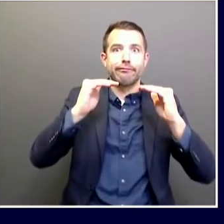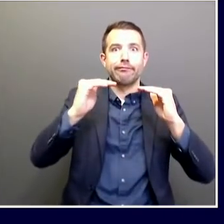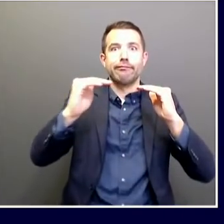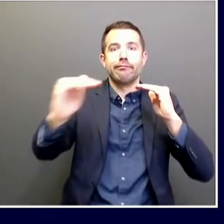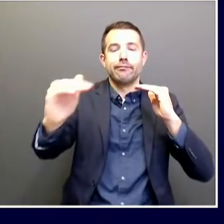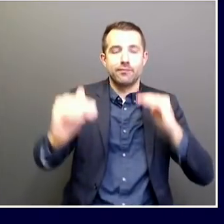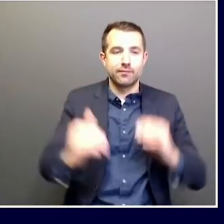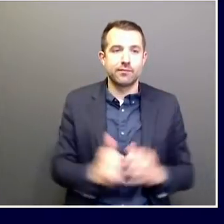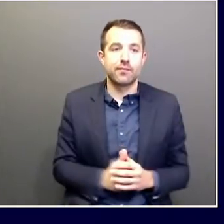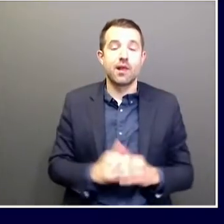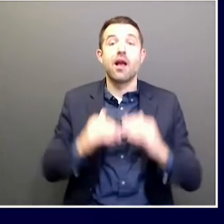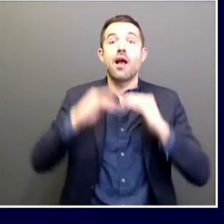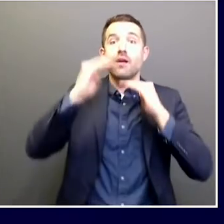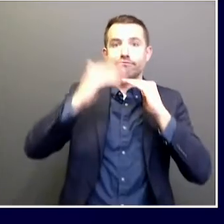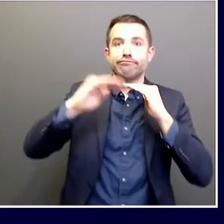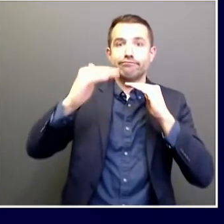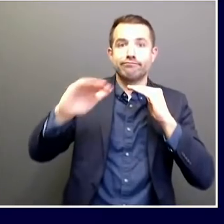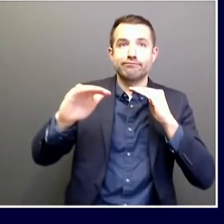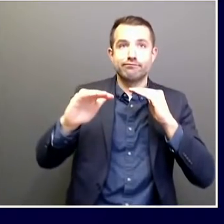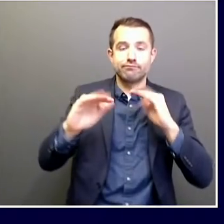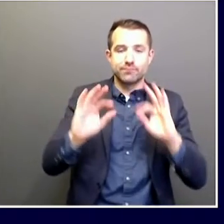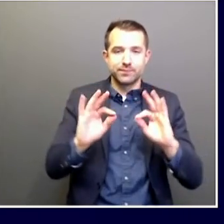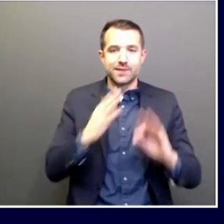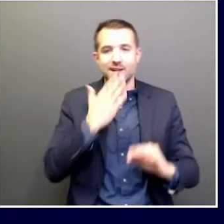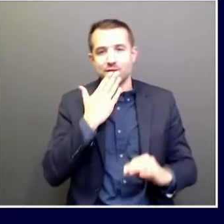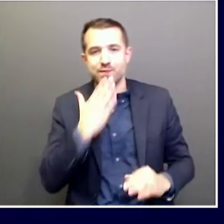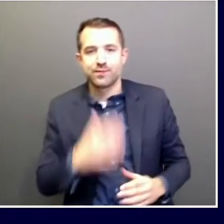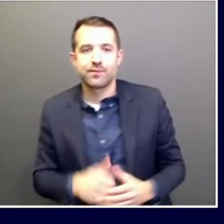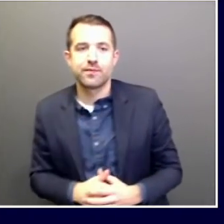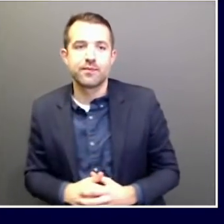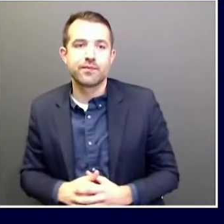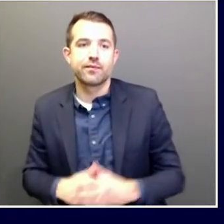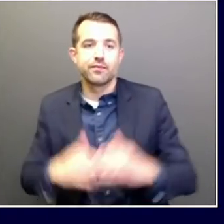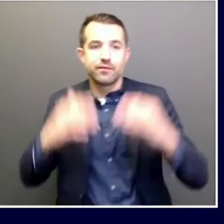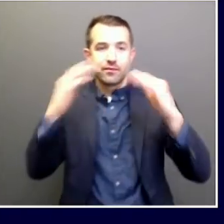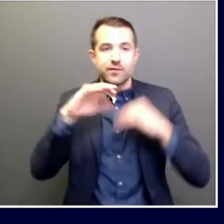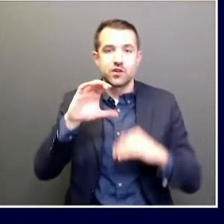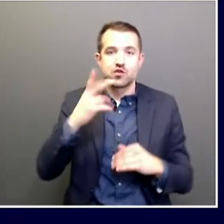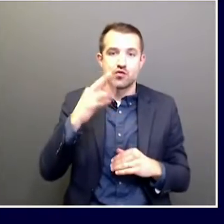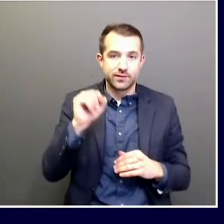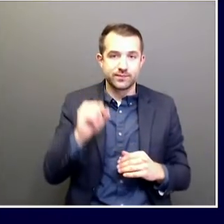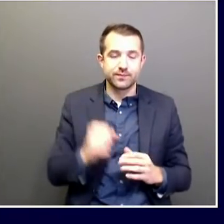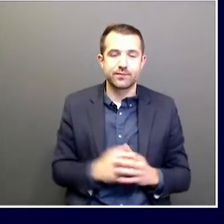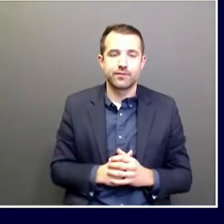Thank you both. Mm-hmm. Let me go to Chris Costa next.